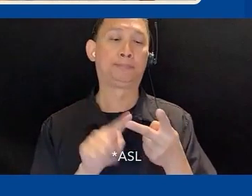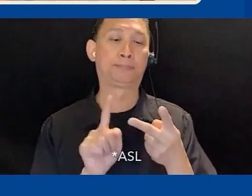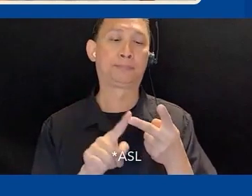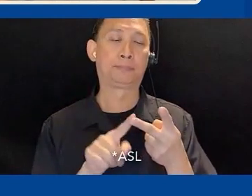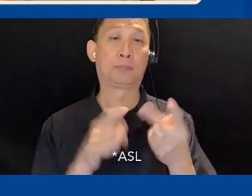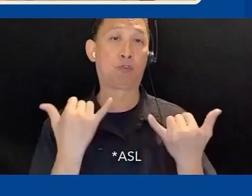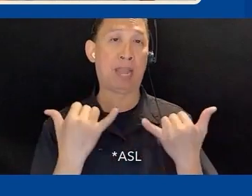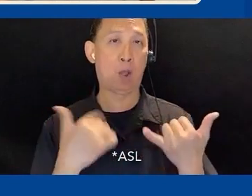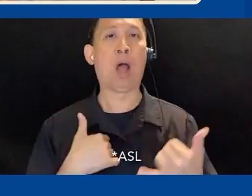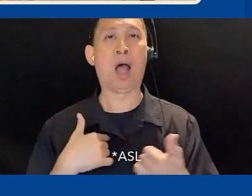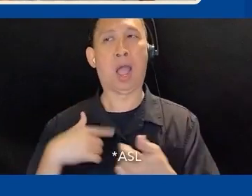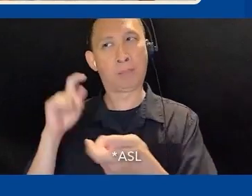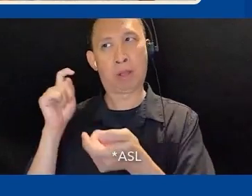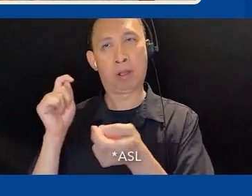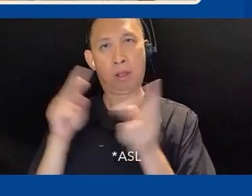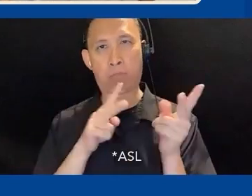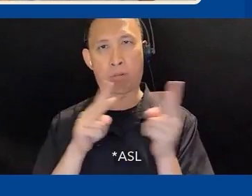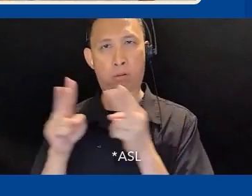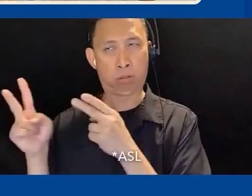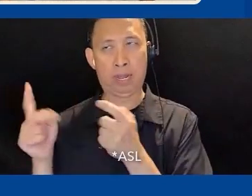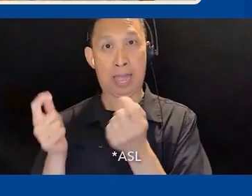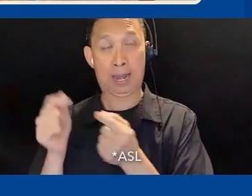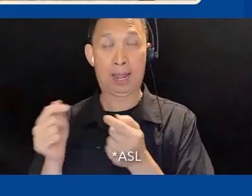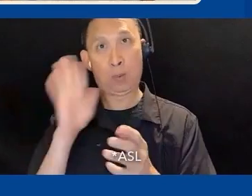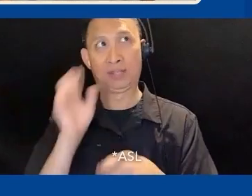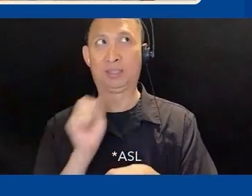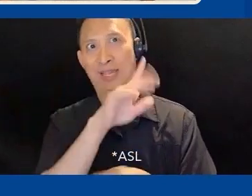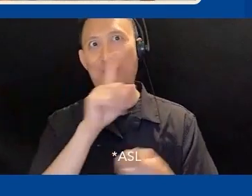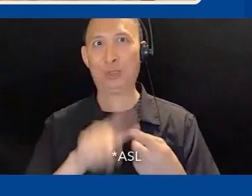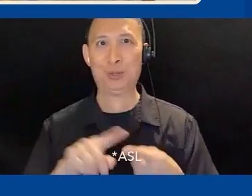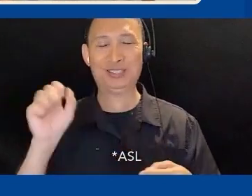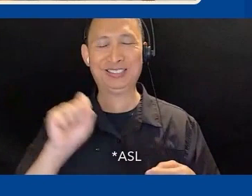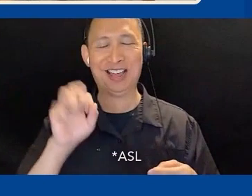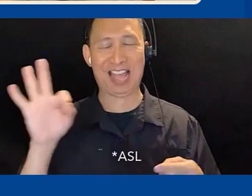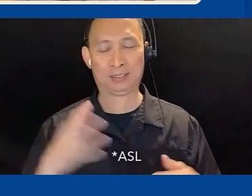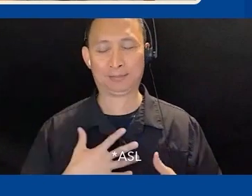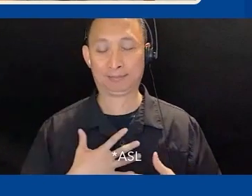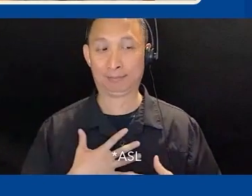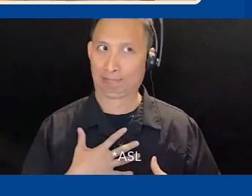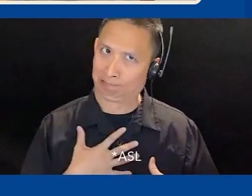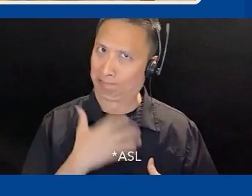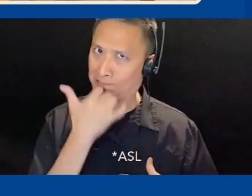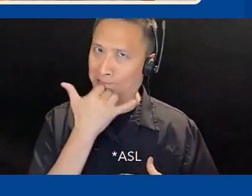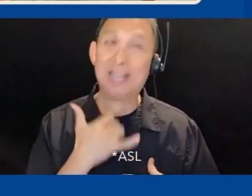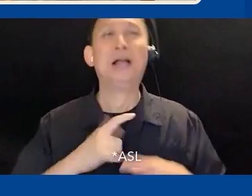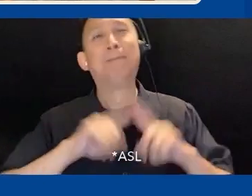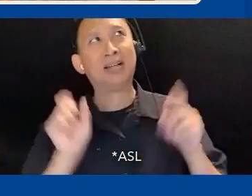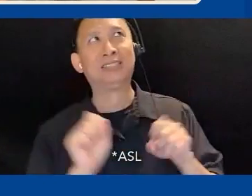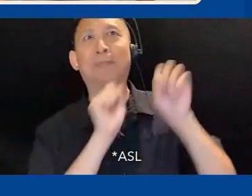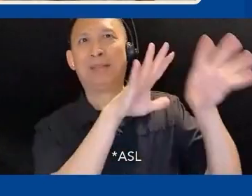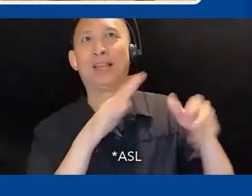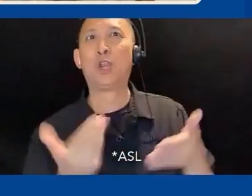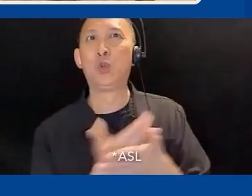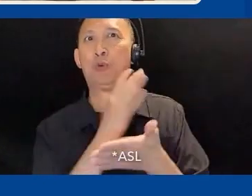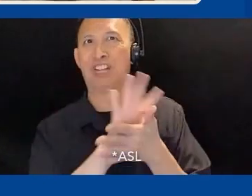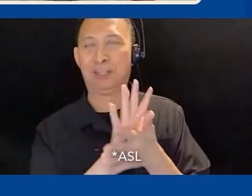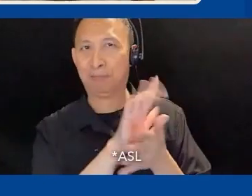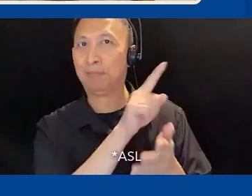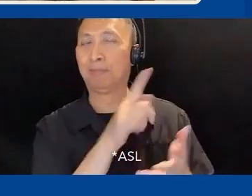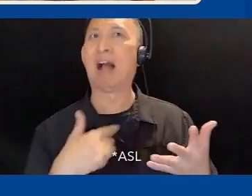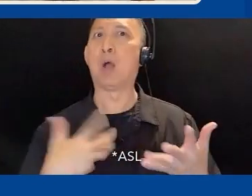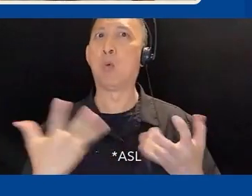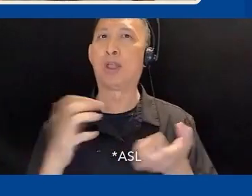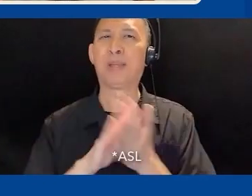we're editing and gonna submit to Sundance in like 2 weeks, but it's made me wanna be a more bold